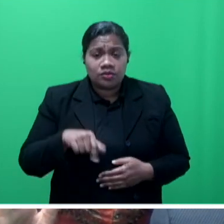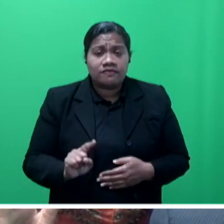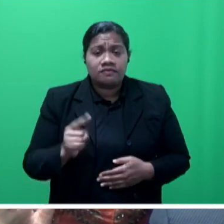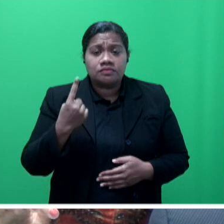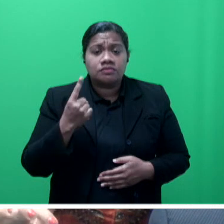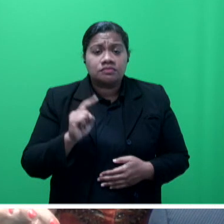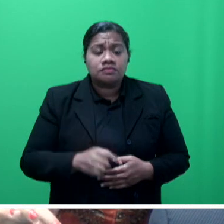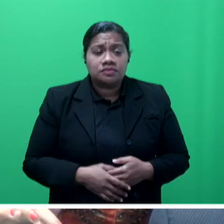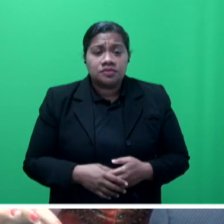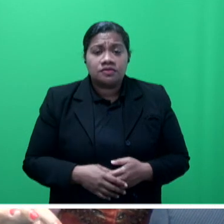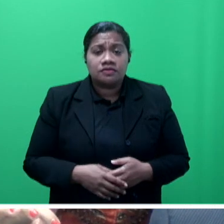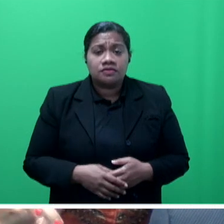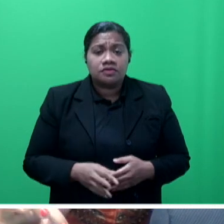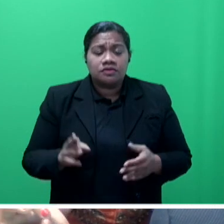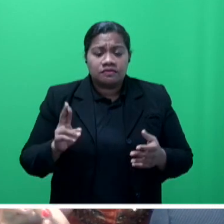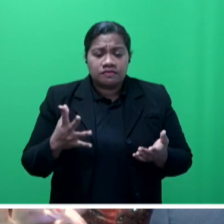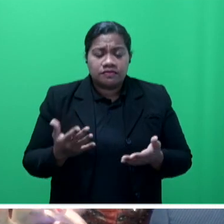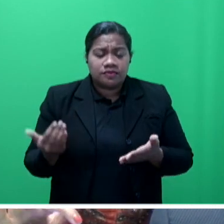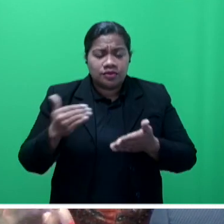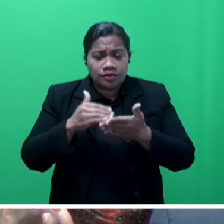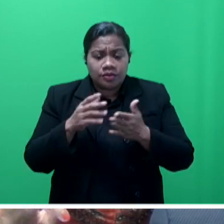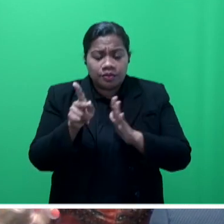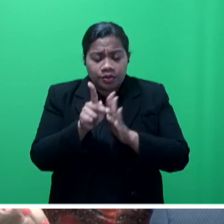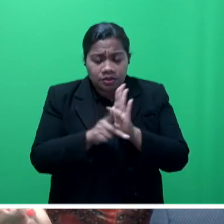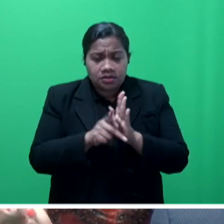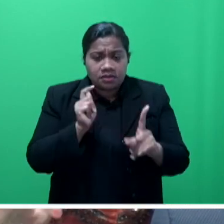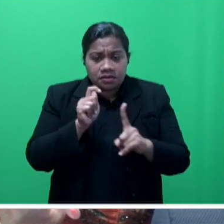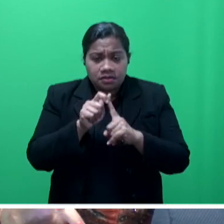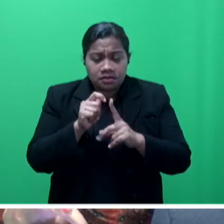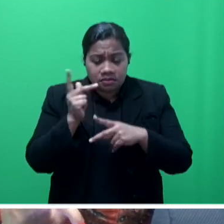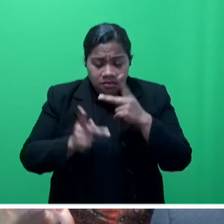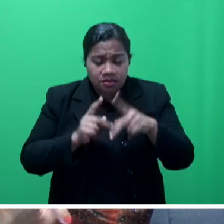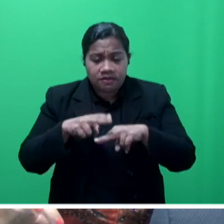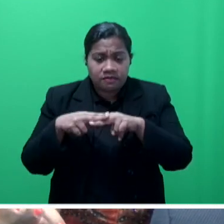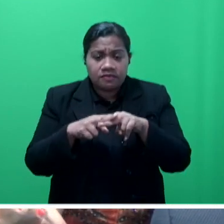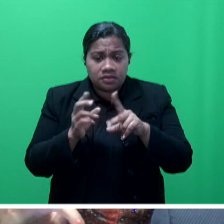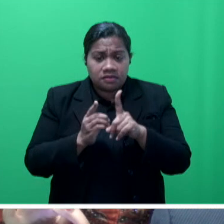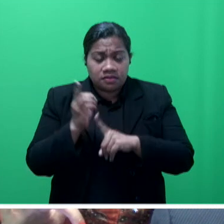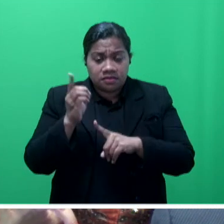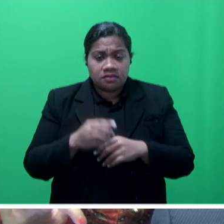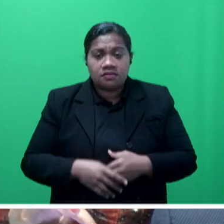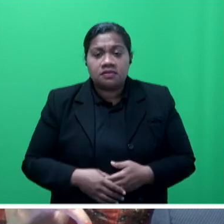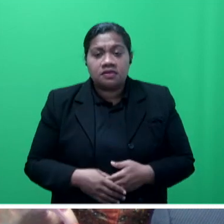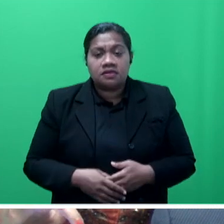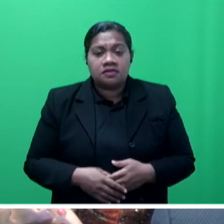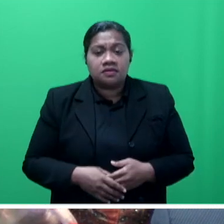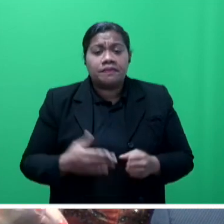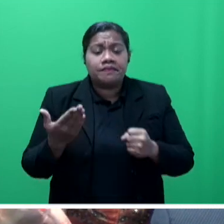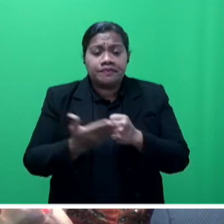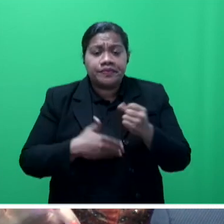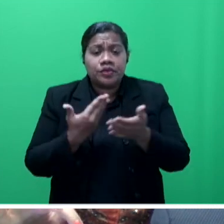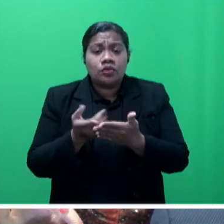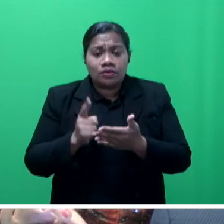the policies, targets, and projects for Fiji's development and climate strategies and prioritizes them based on the numerous